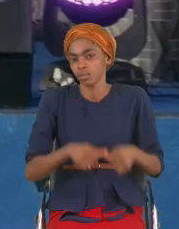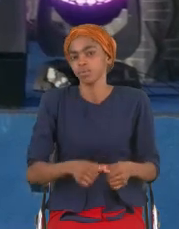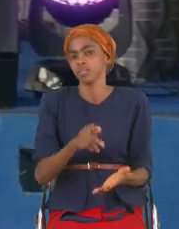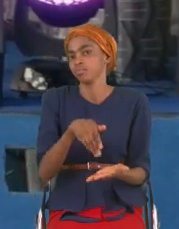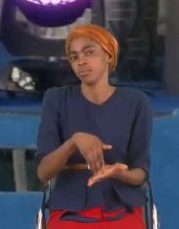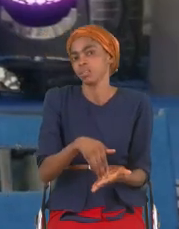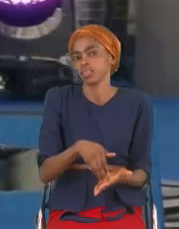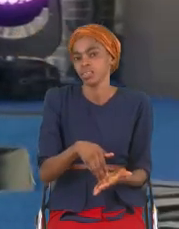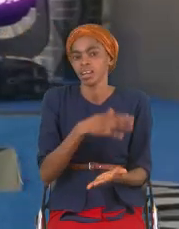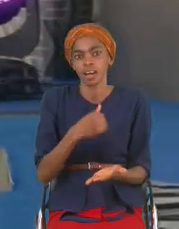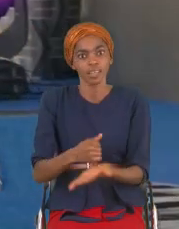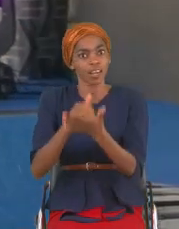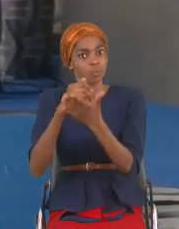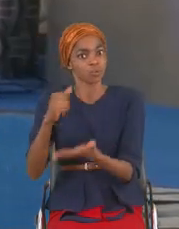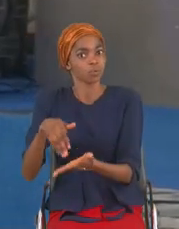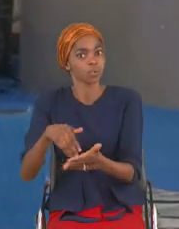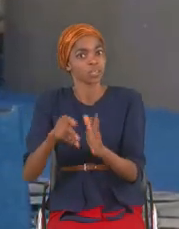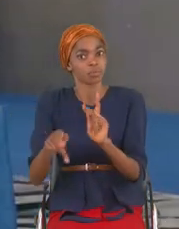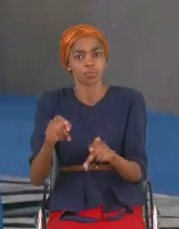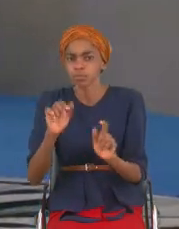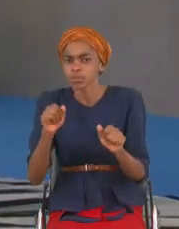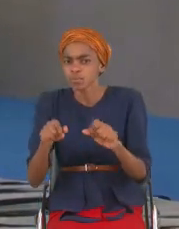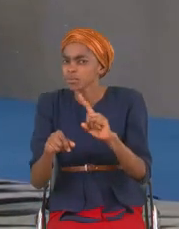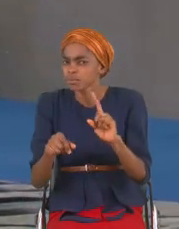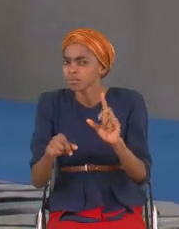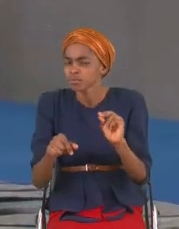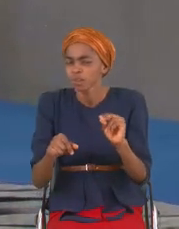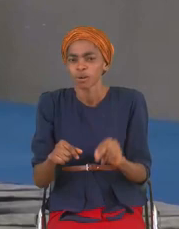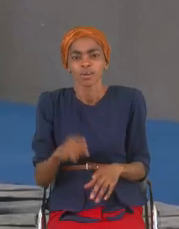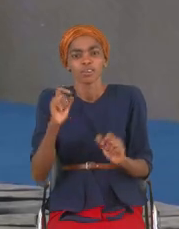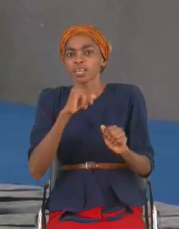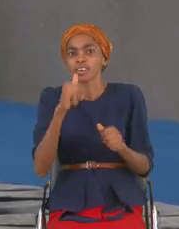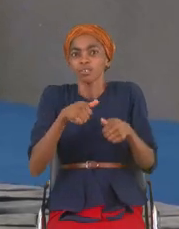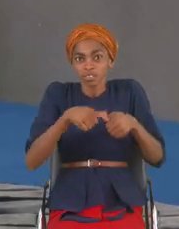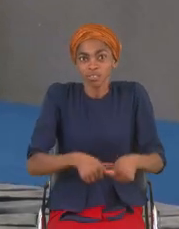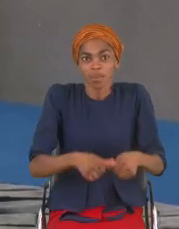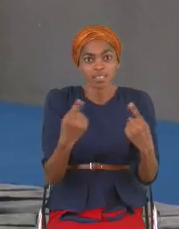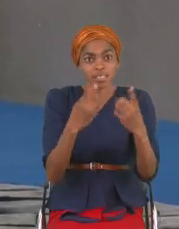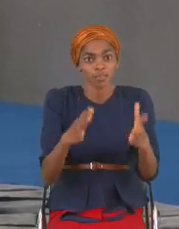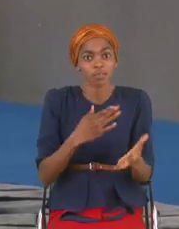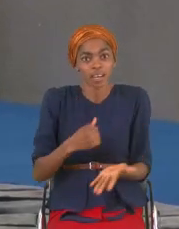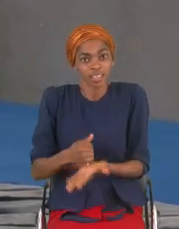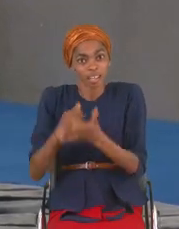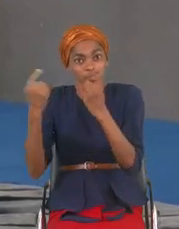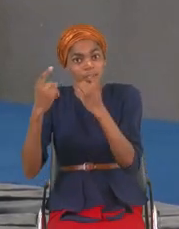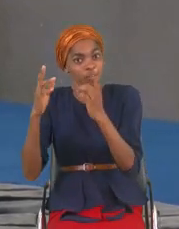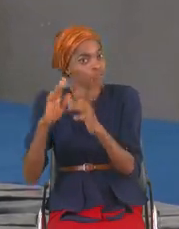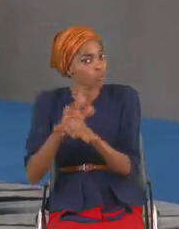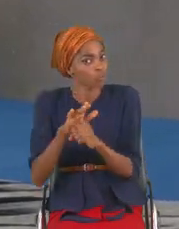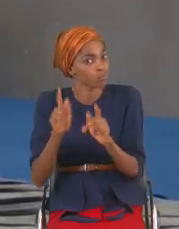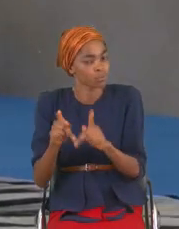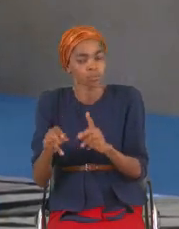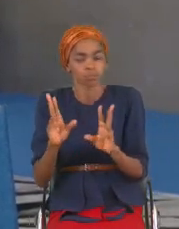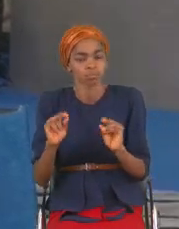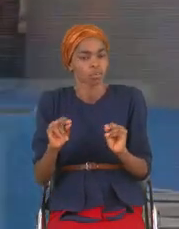then help weak people. You can't remain sinful and help sinful people. You